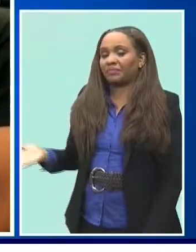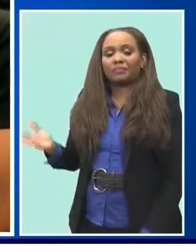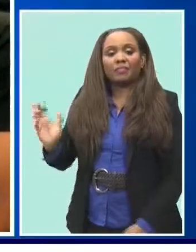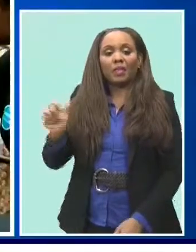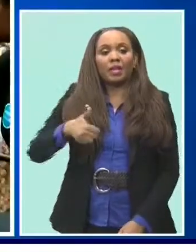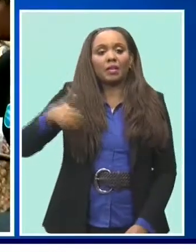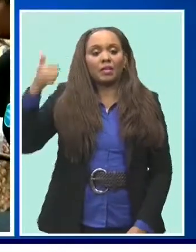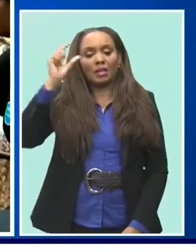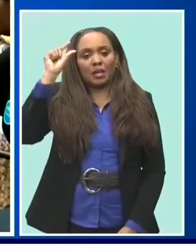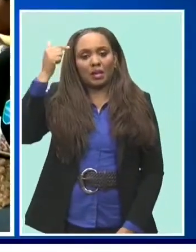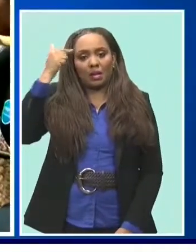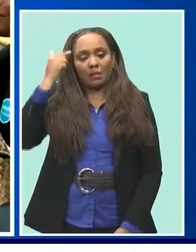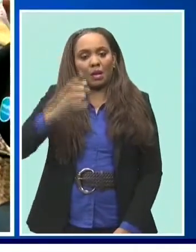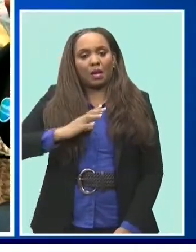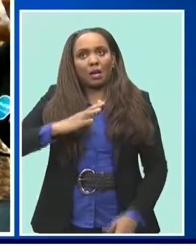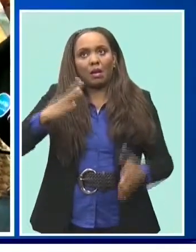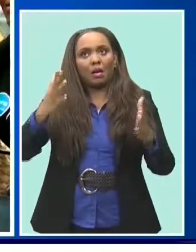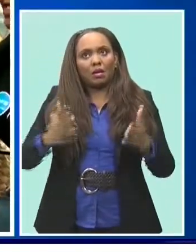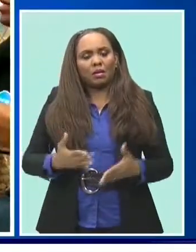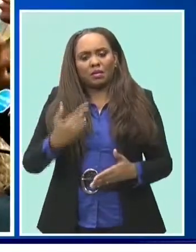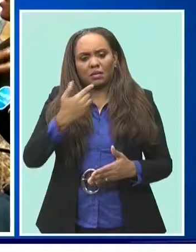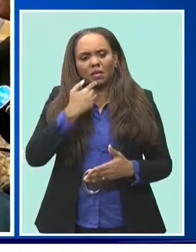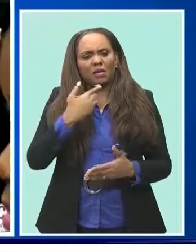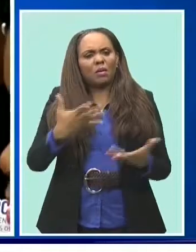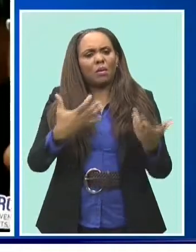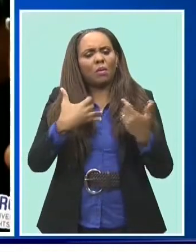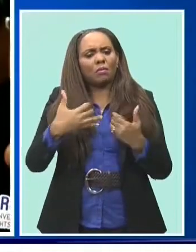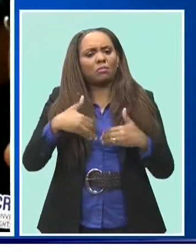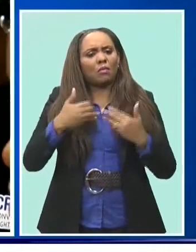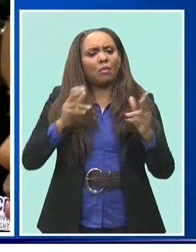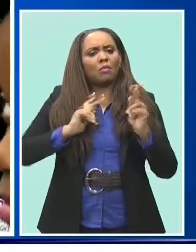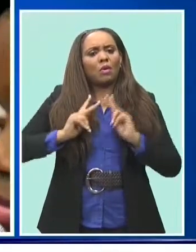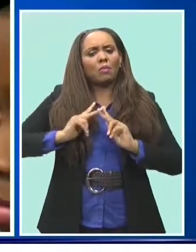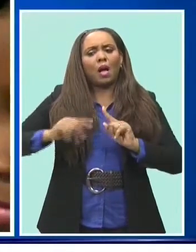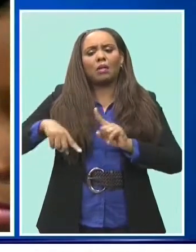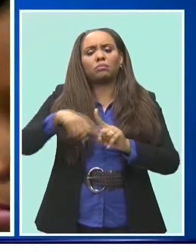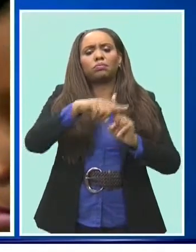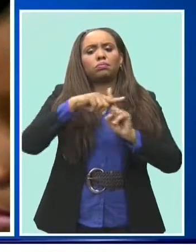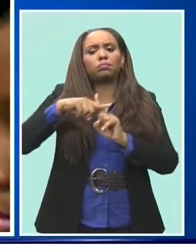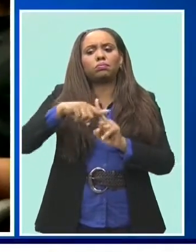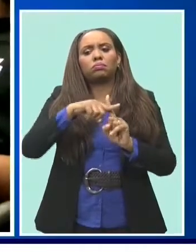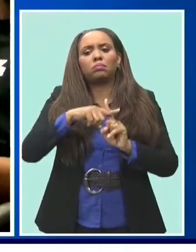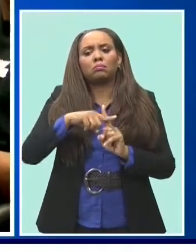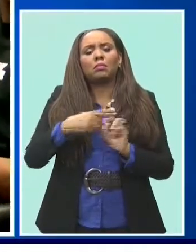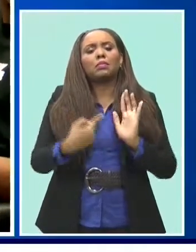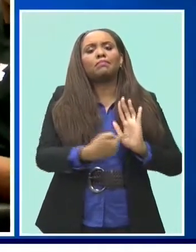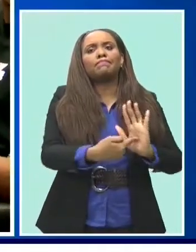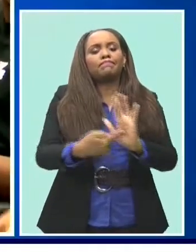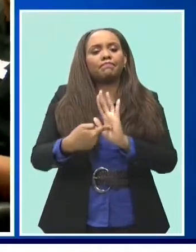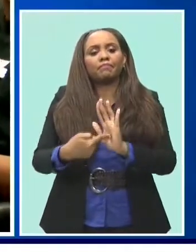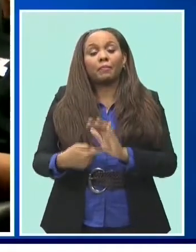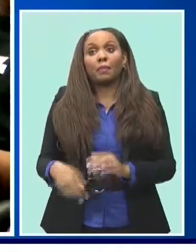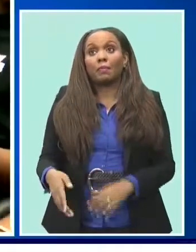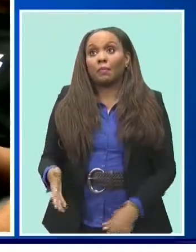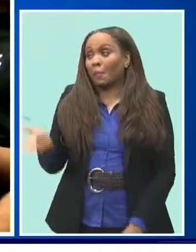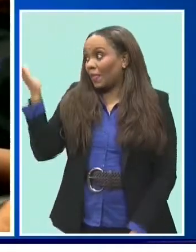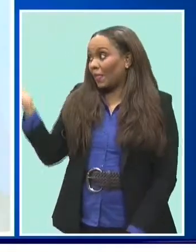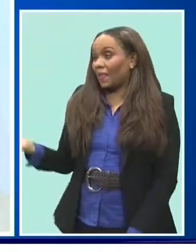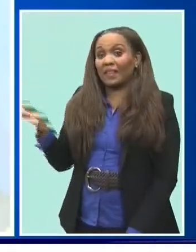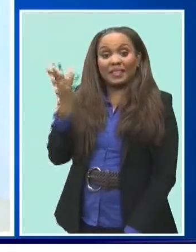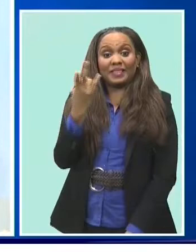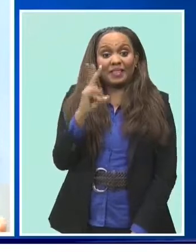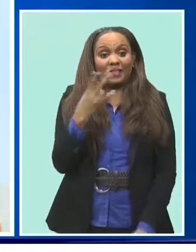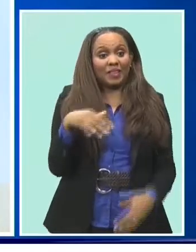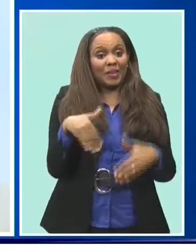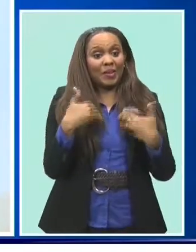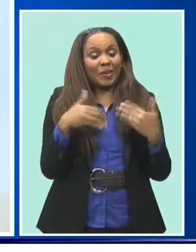official for all media houses to highlight the positives of Barbadian youth could not have been more timely. 17 young Barbadians can now boast of